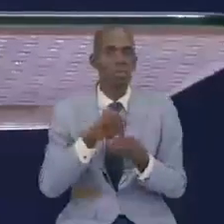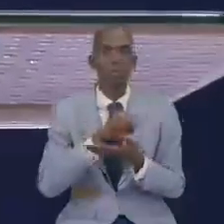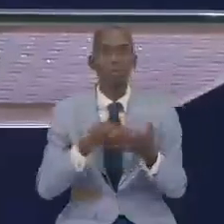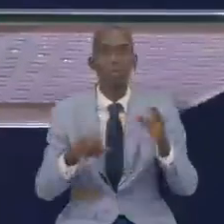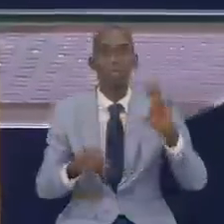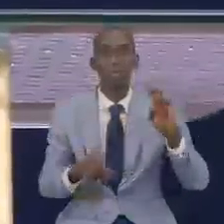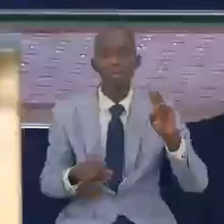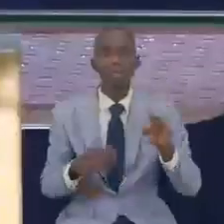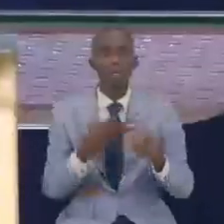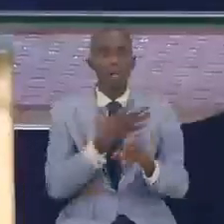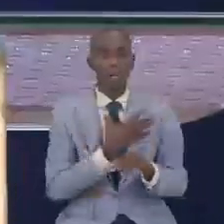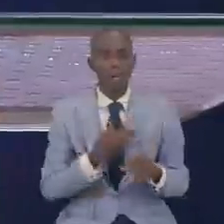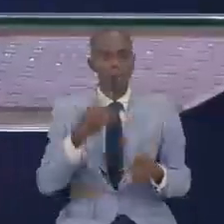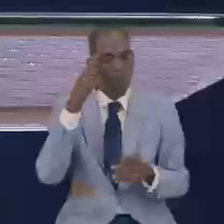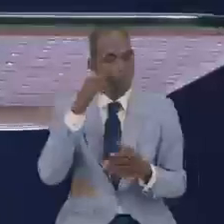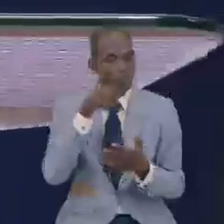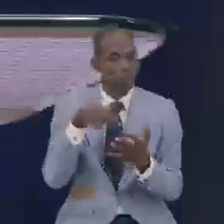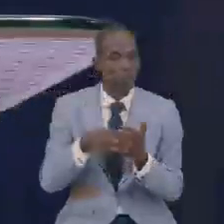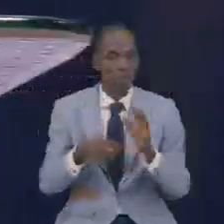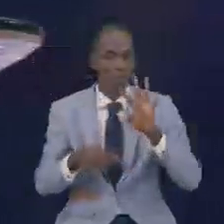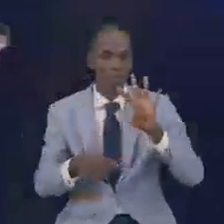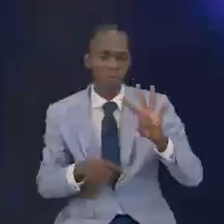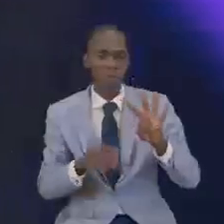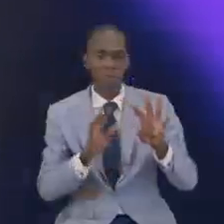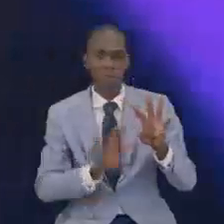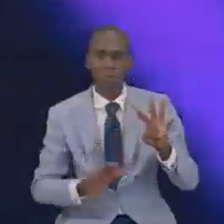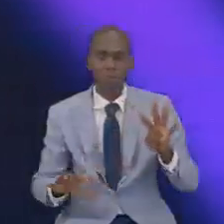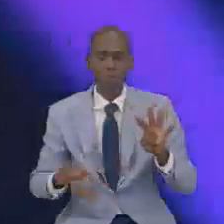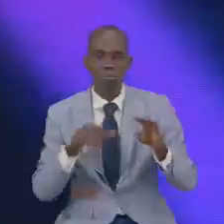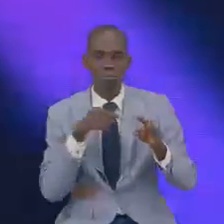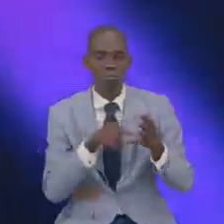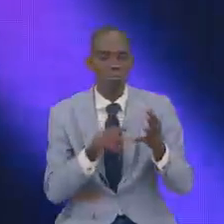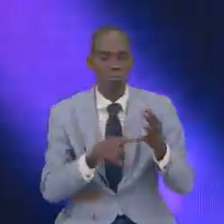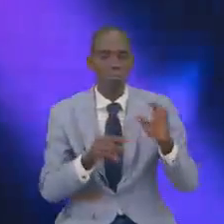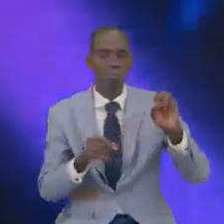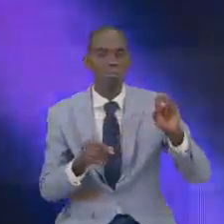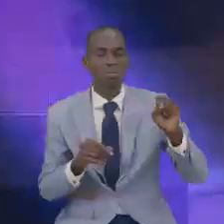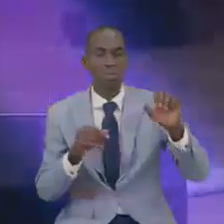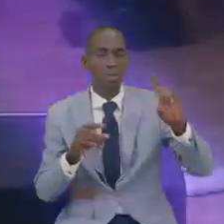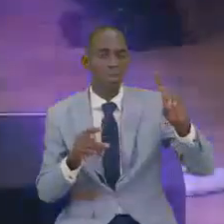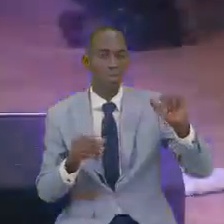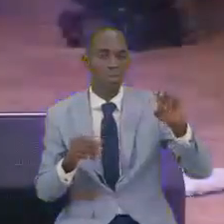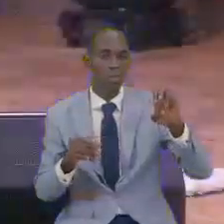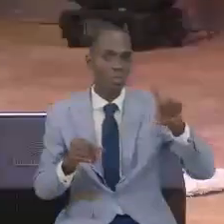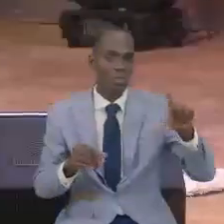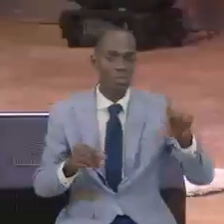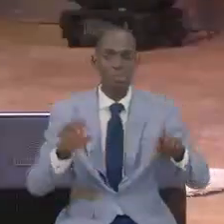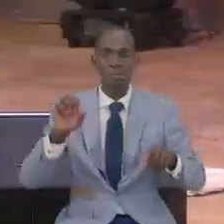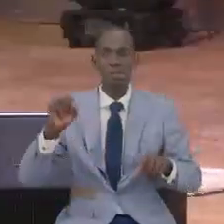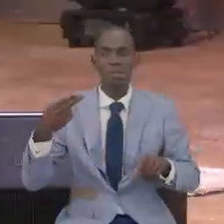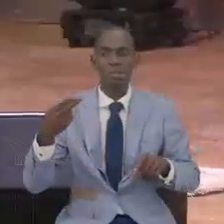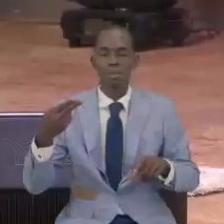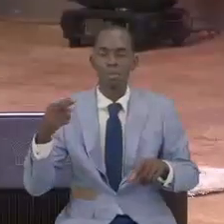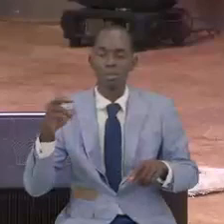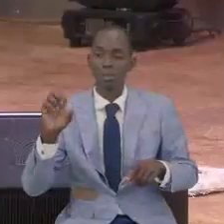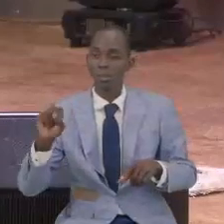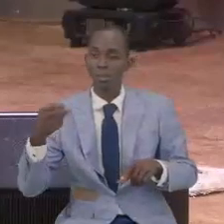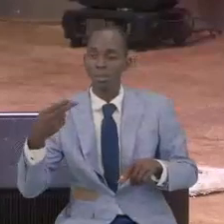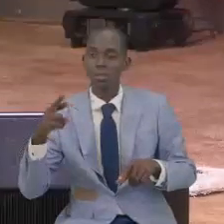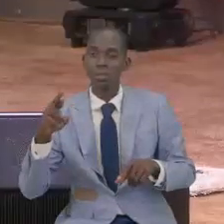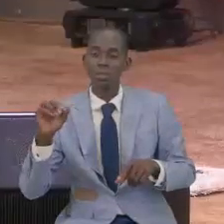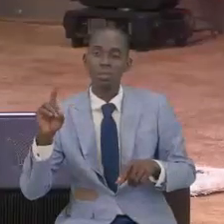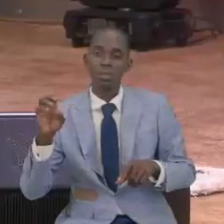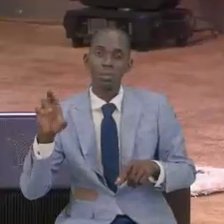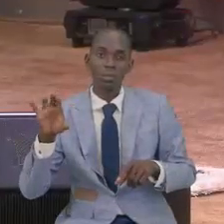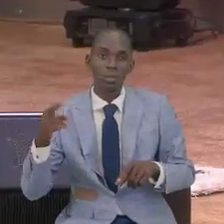these four children, that's Daniel, Shadrach, Meshach, and Abednego, God gave them knowledge and